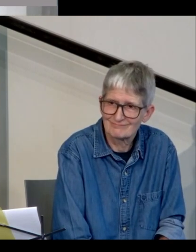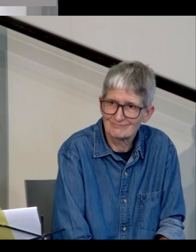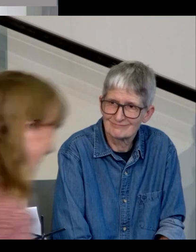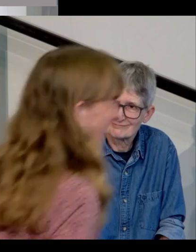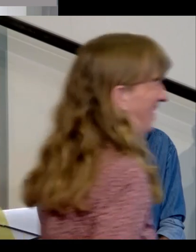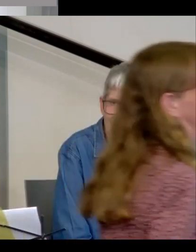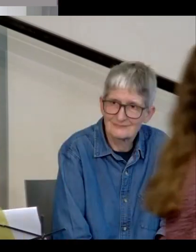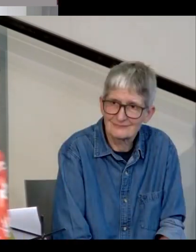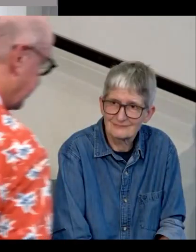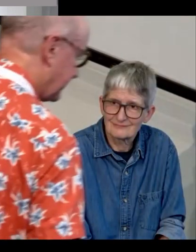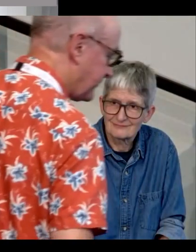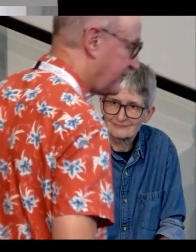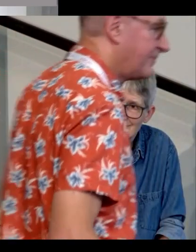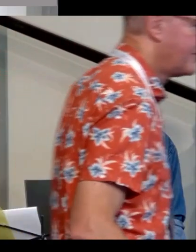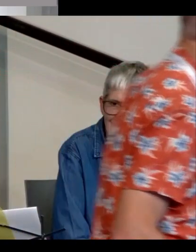Bless you, Father.